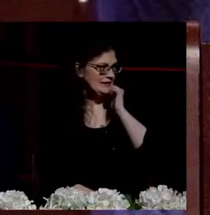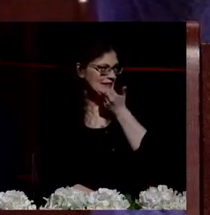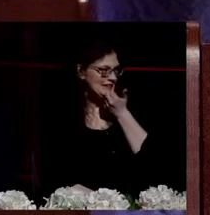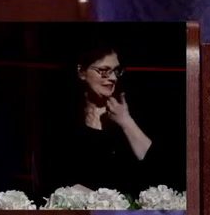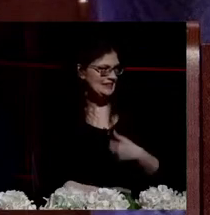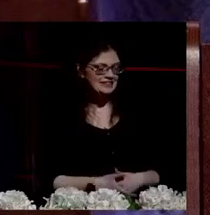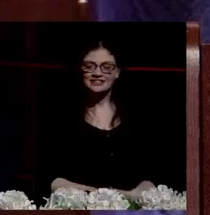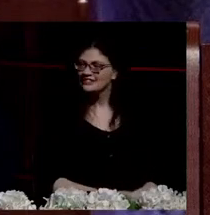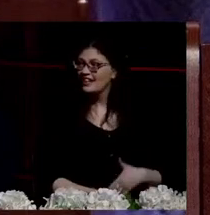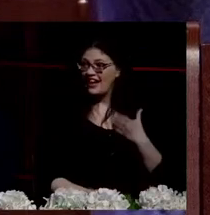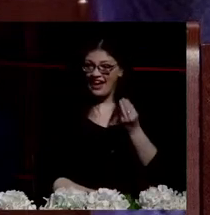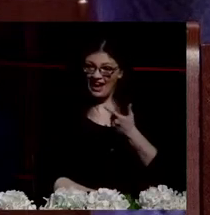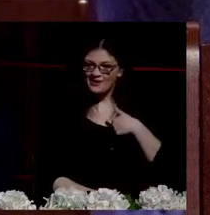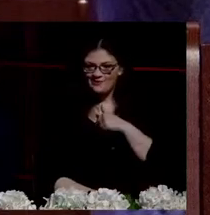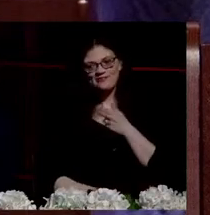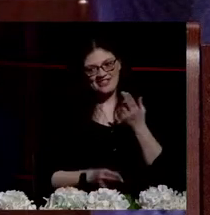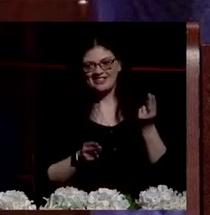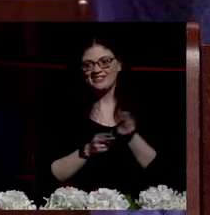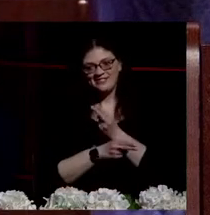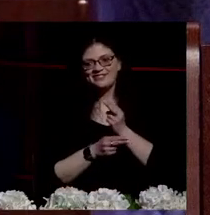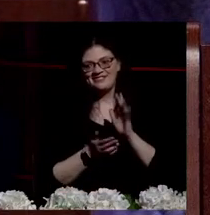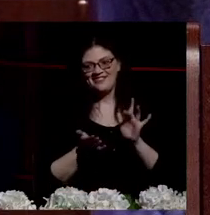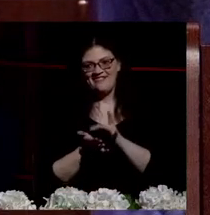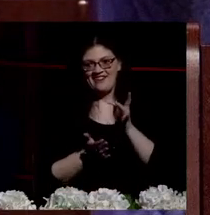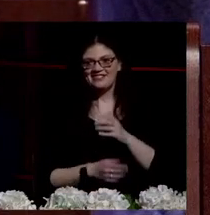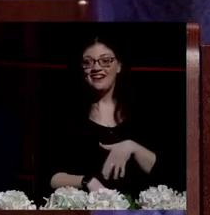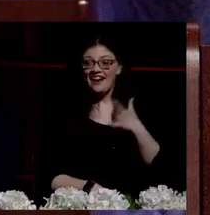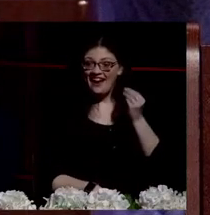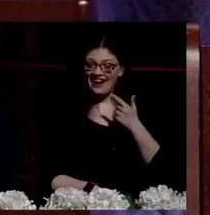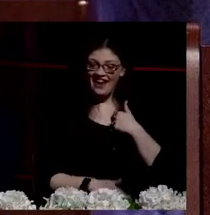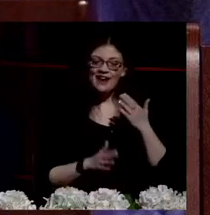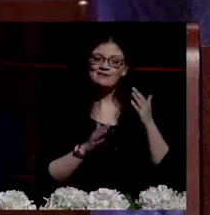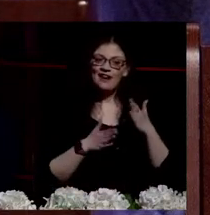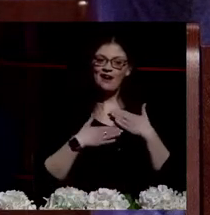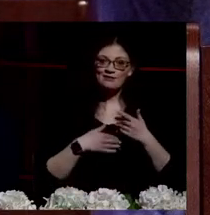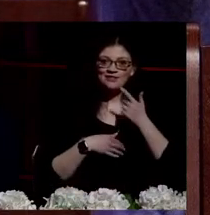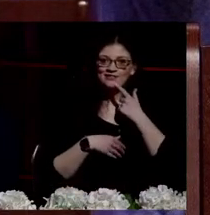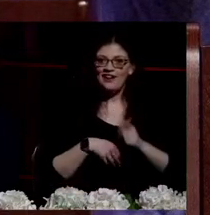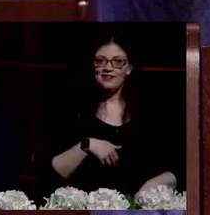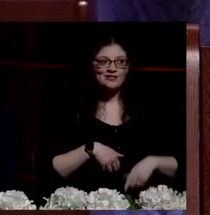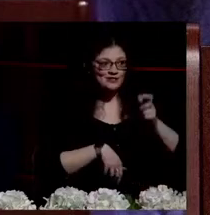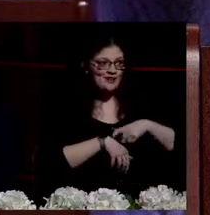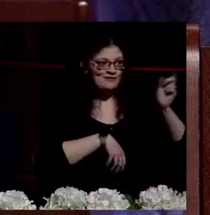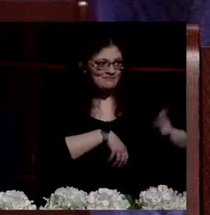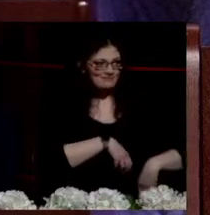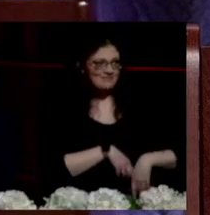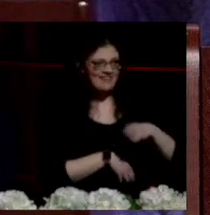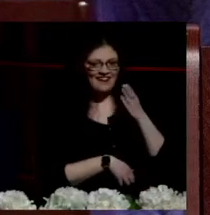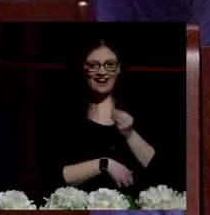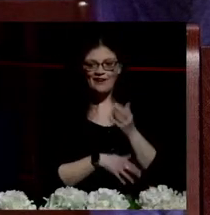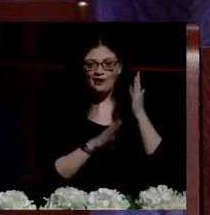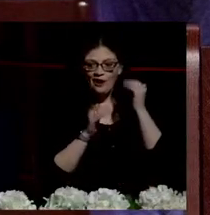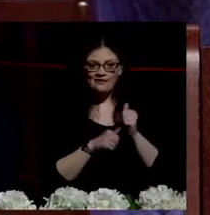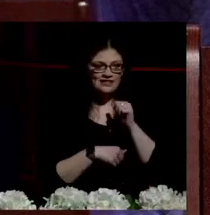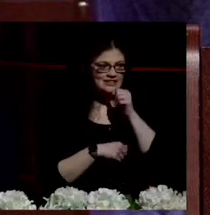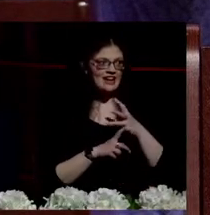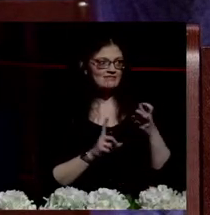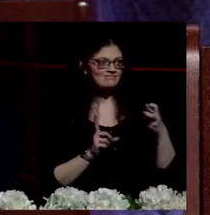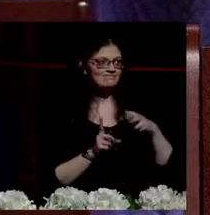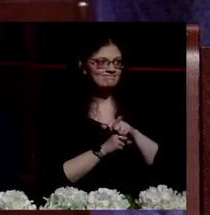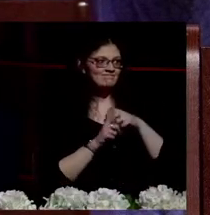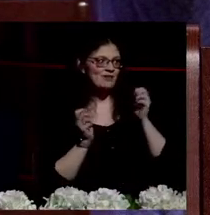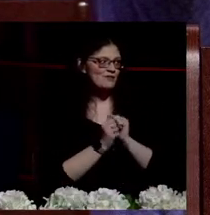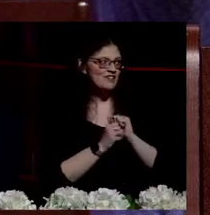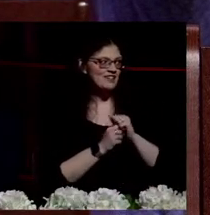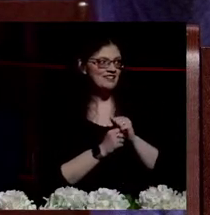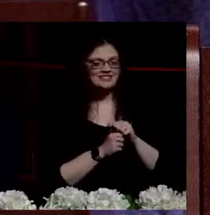and we use that to our advantage. All I can say is I'm glad we made it here on time and hopefully made it through without getting caught by administration in the